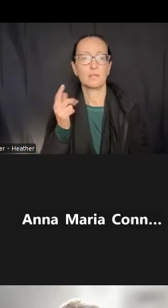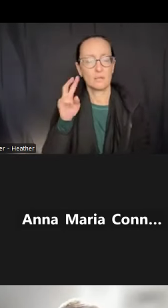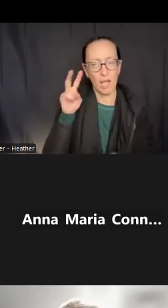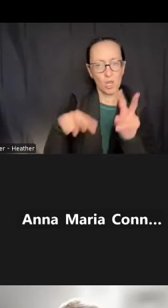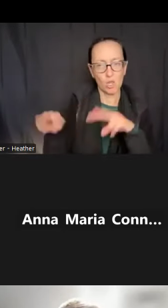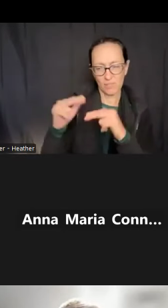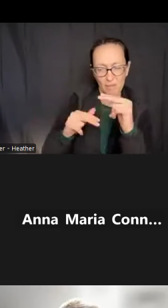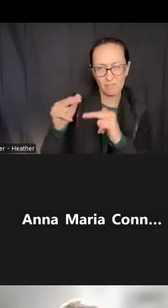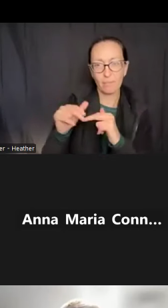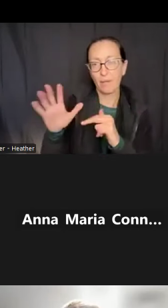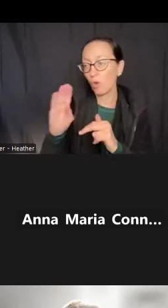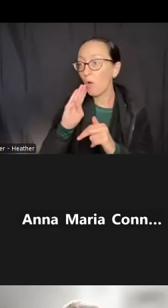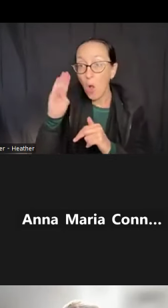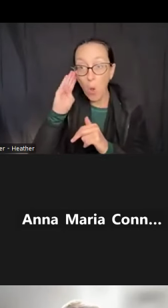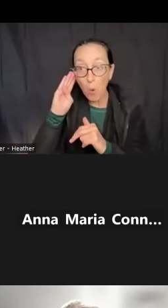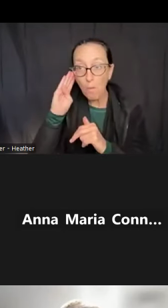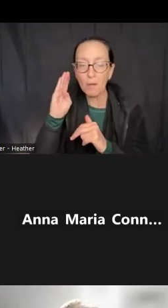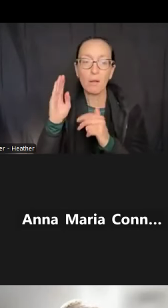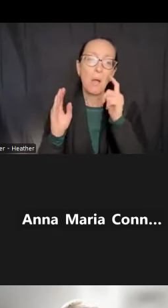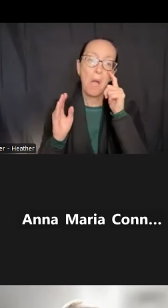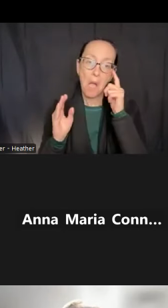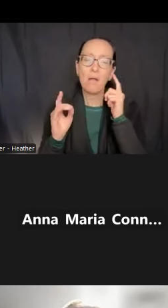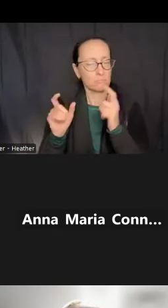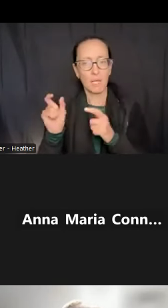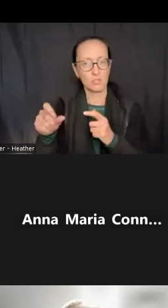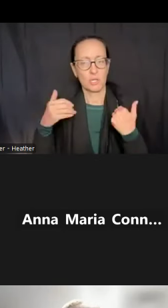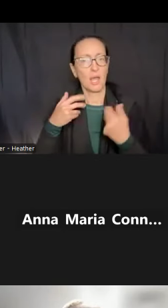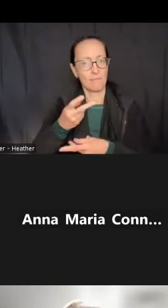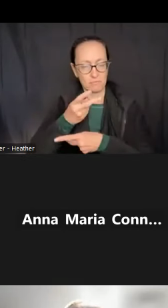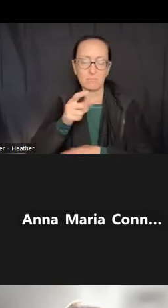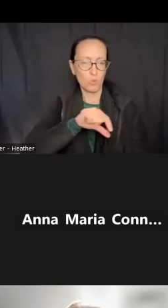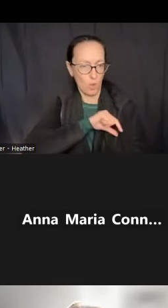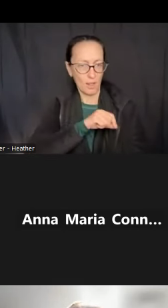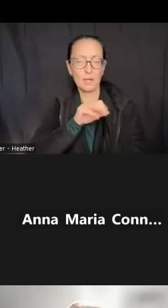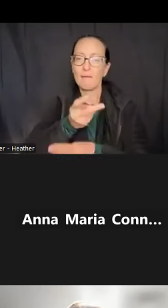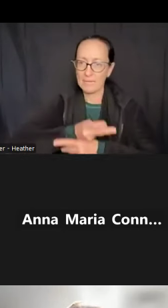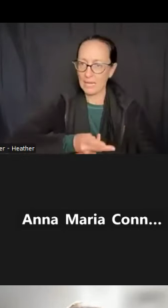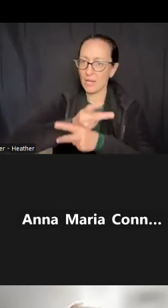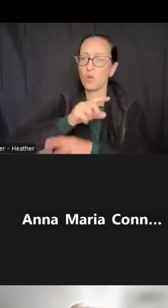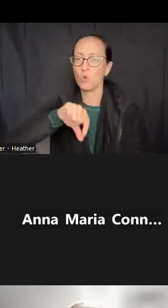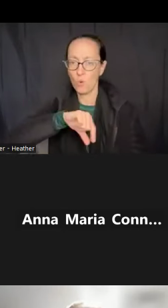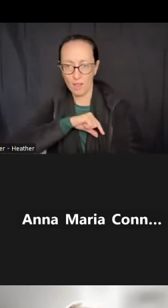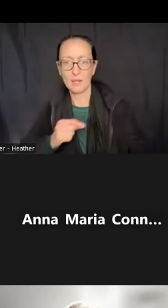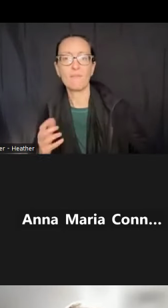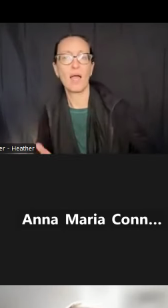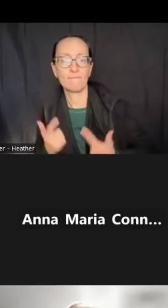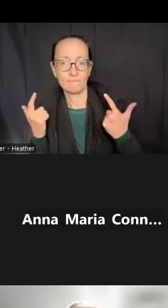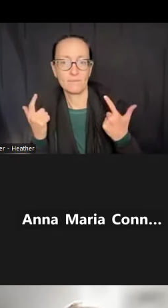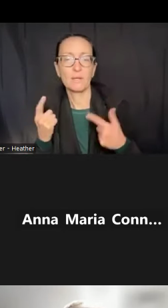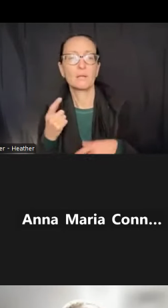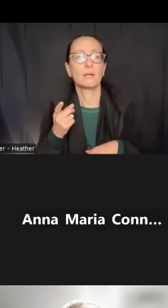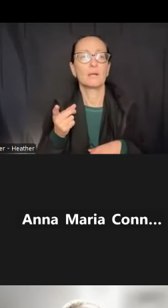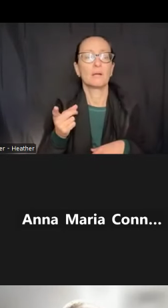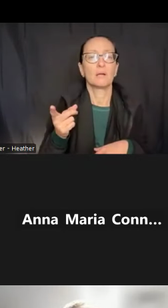or the consumer's home, and they should have quality care, quality of life. You have already gone over the